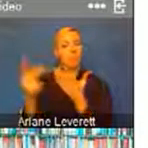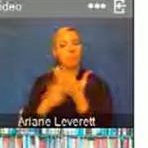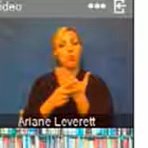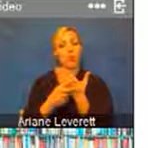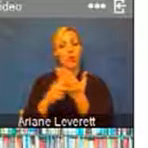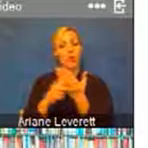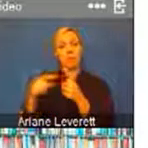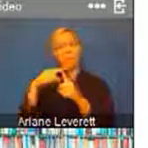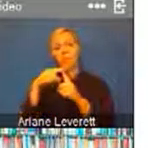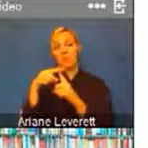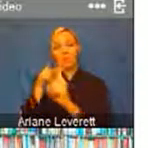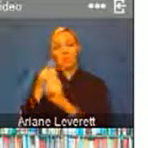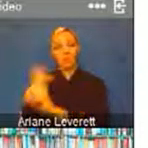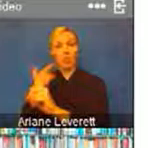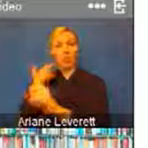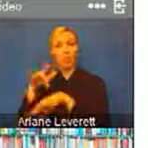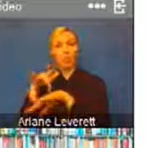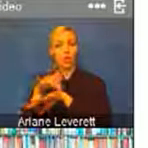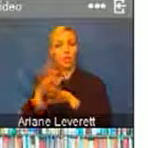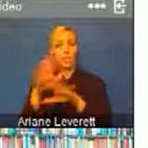ECE. And